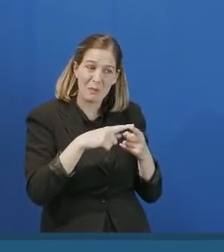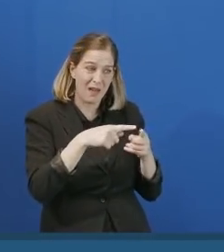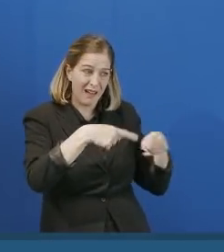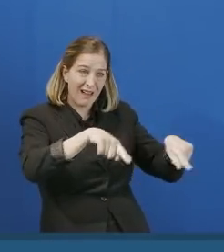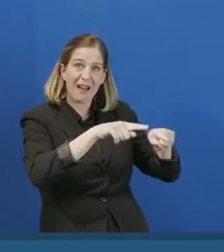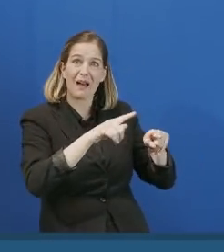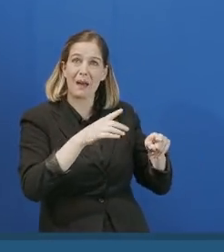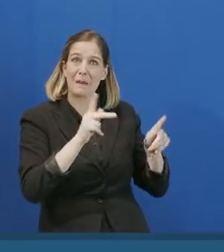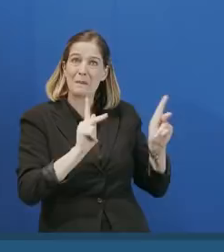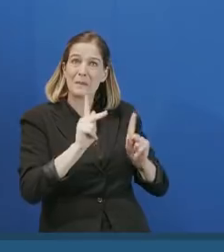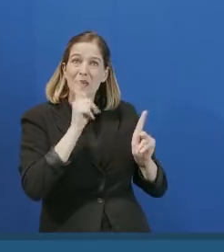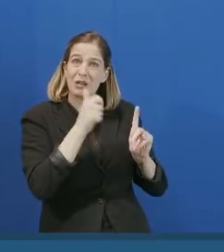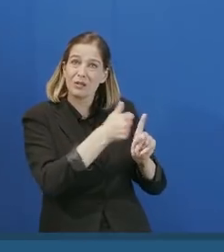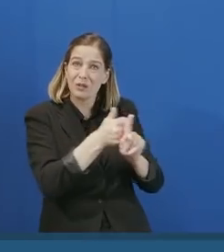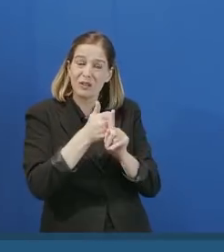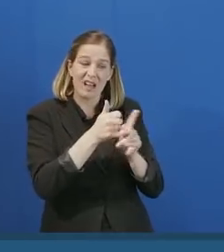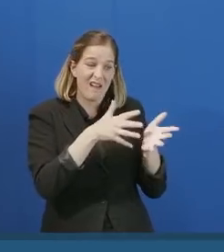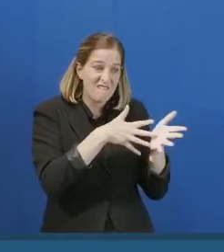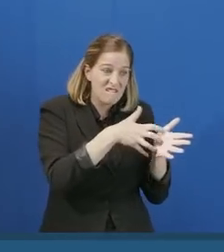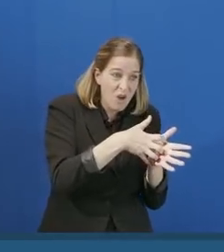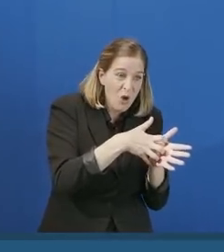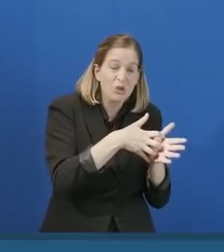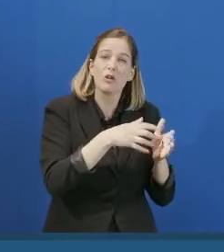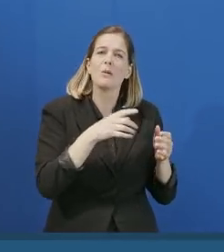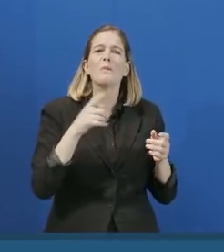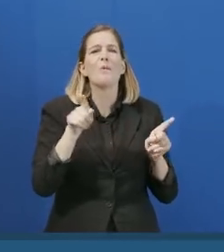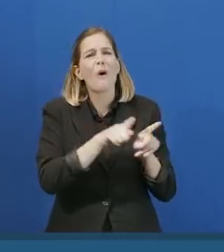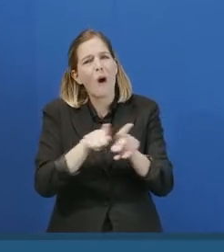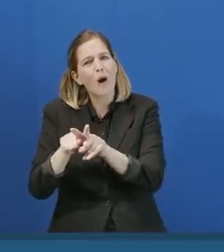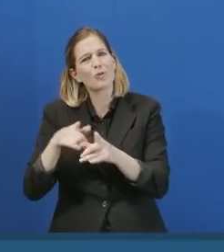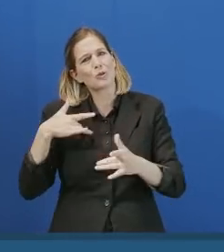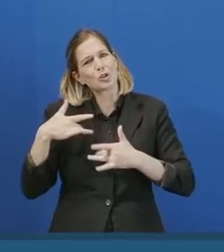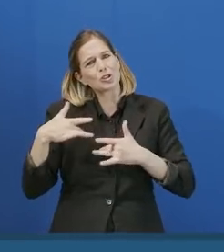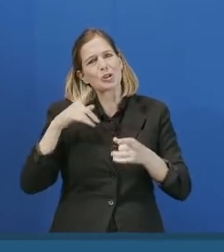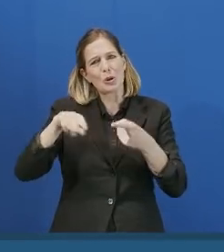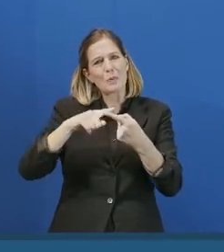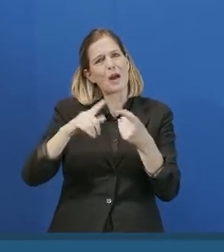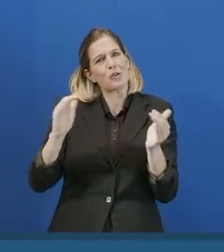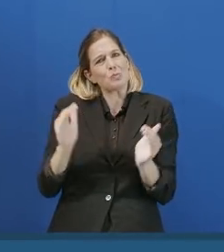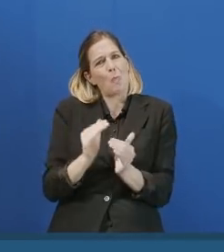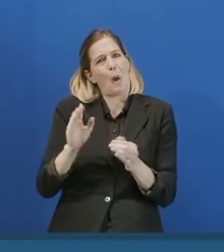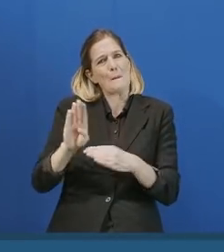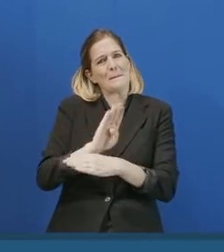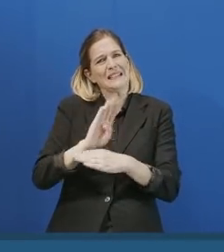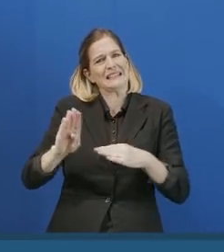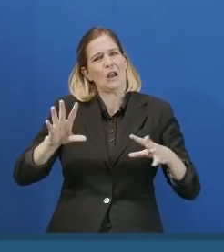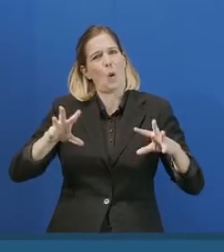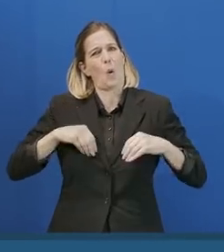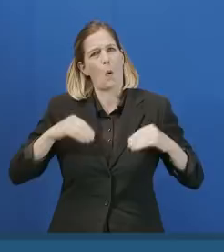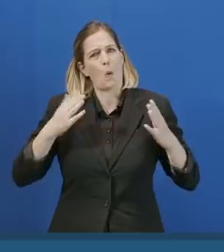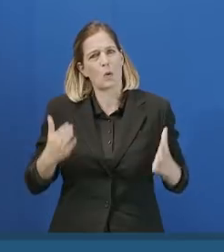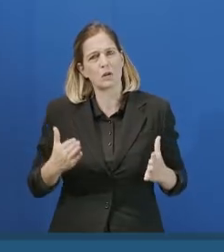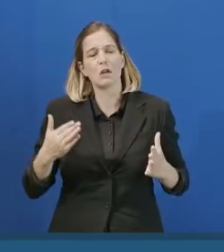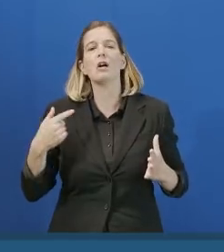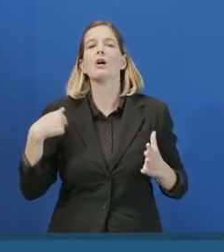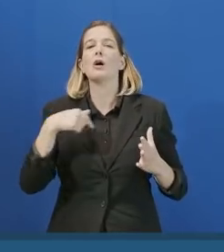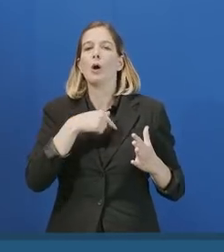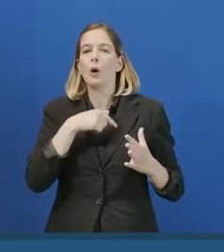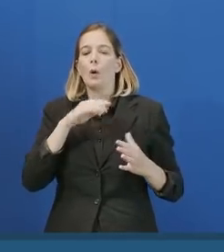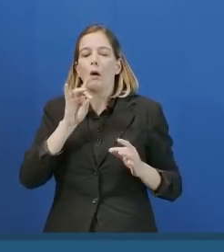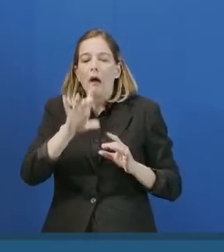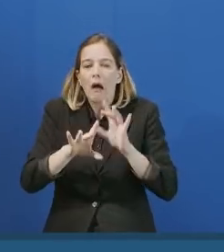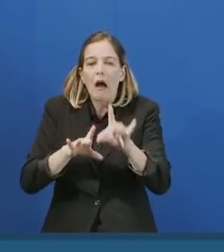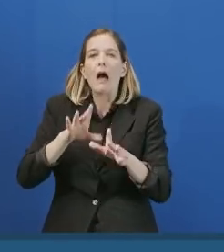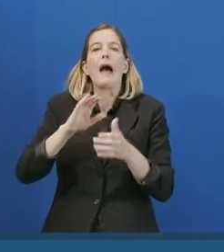medium business owners. And this will be a way to allow them to participate in a safe and gradual way. There will be